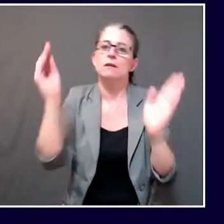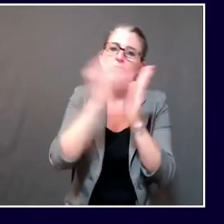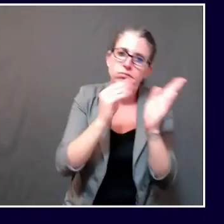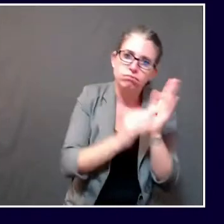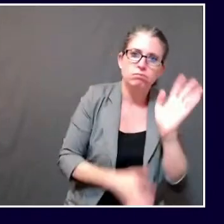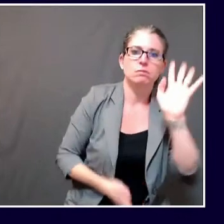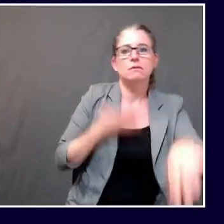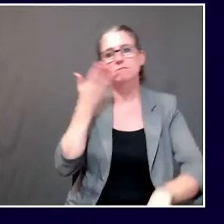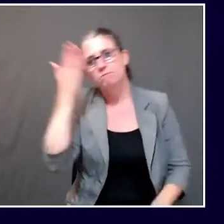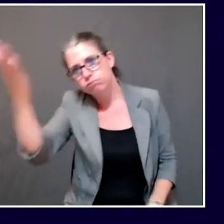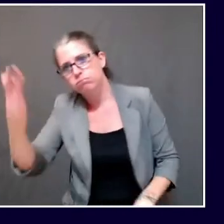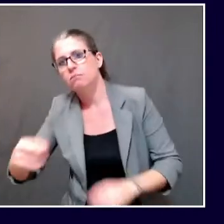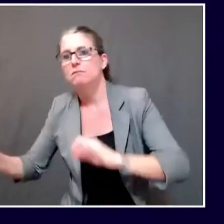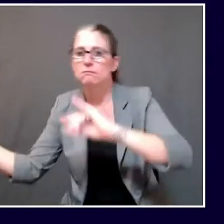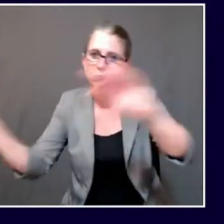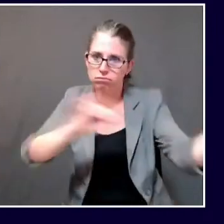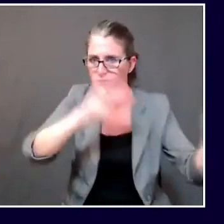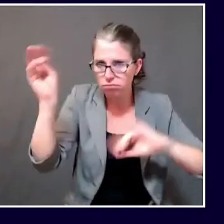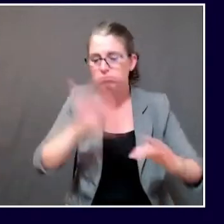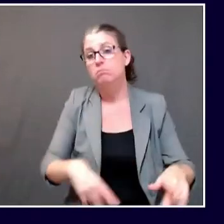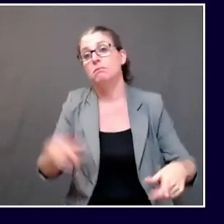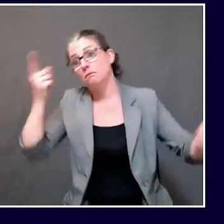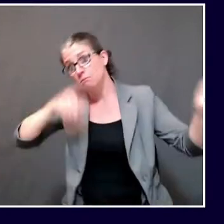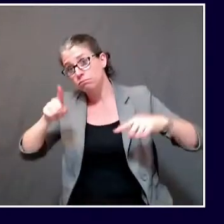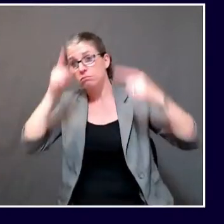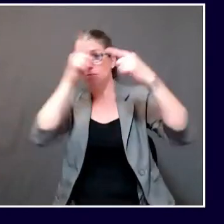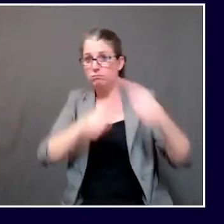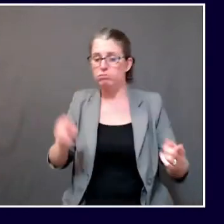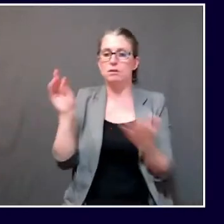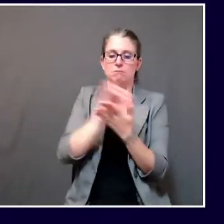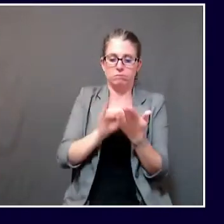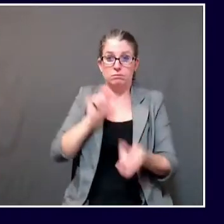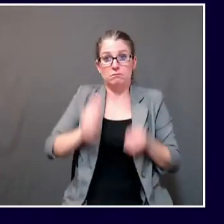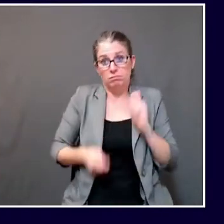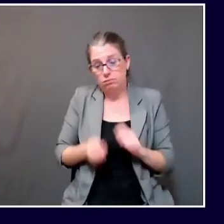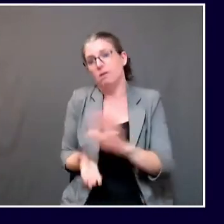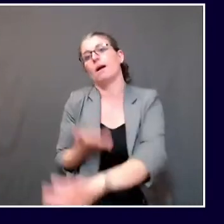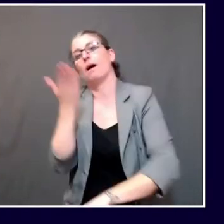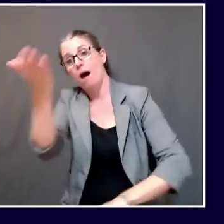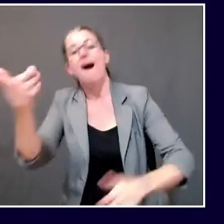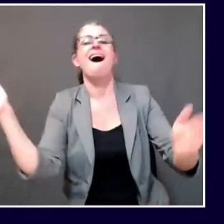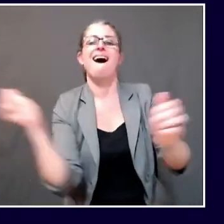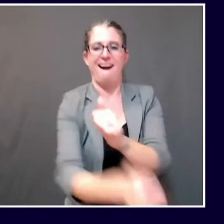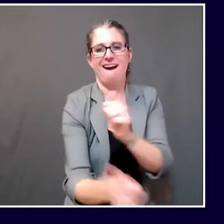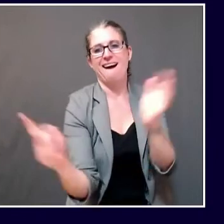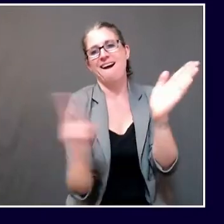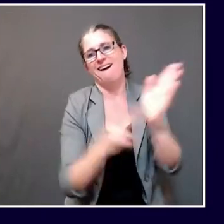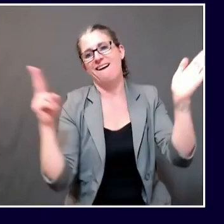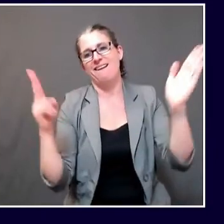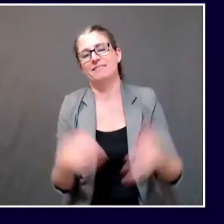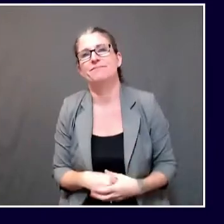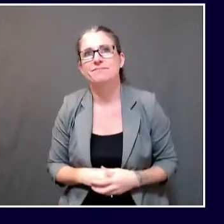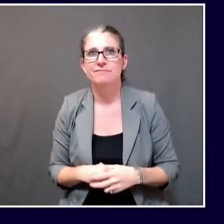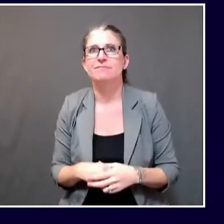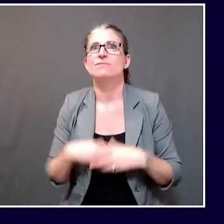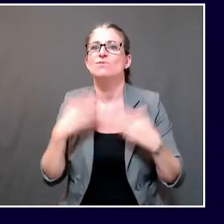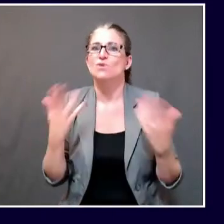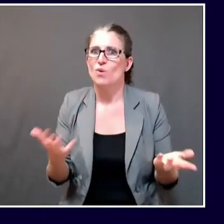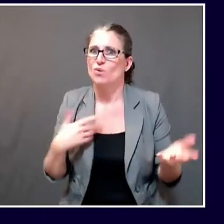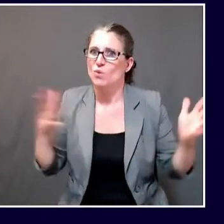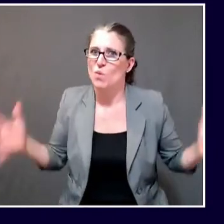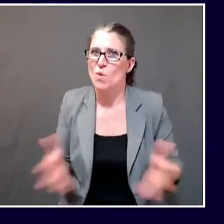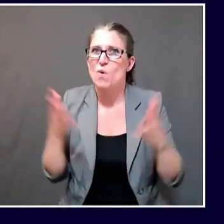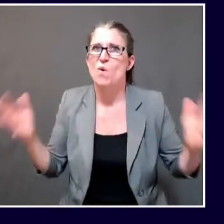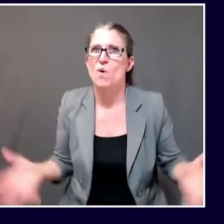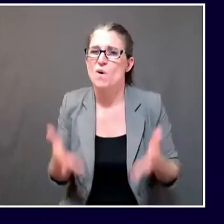materials to 15 days before the election. Again, we are strongly urging people to take care of these things well in advance, although we know